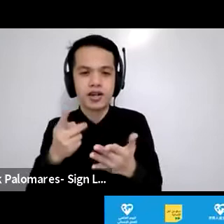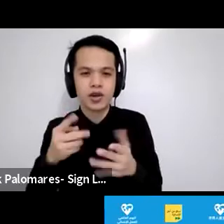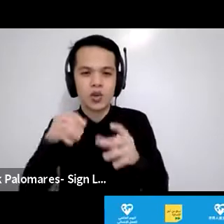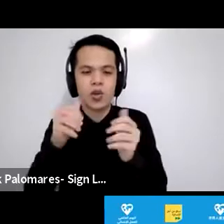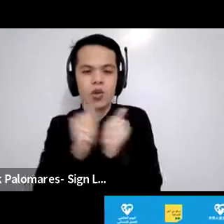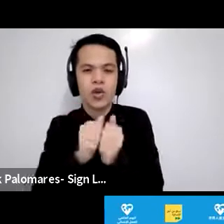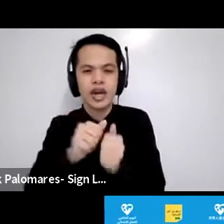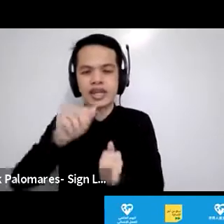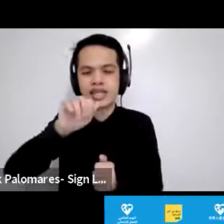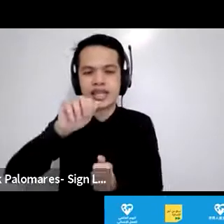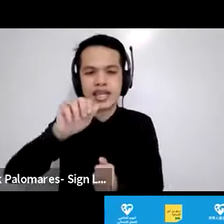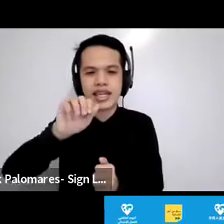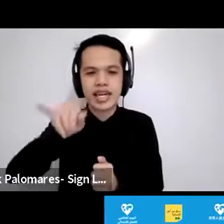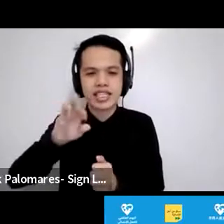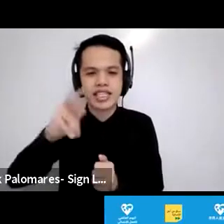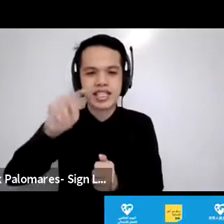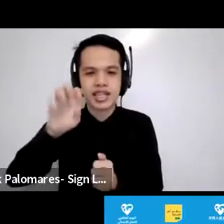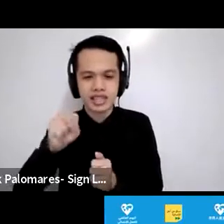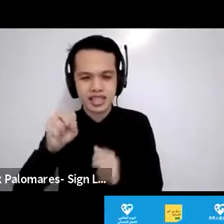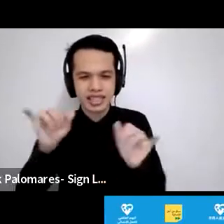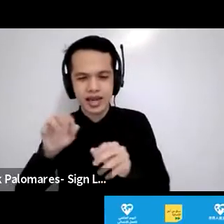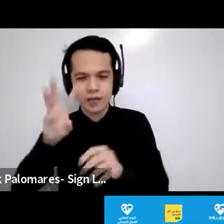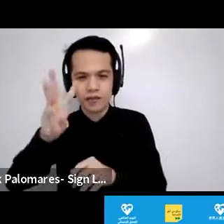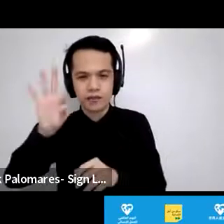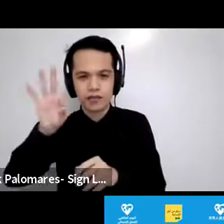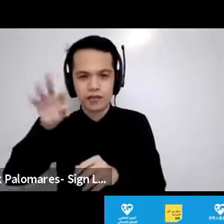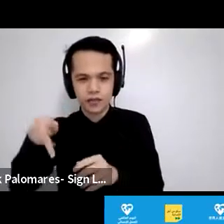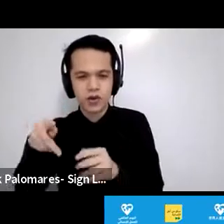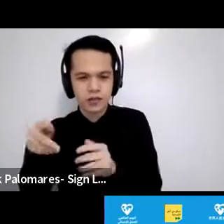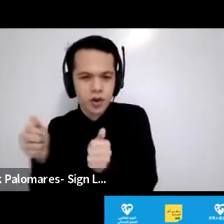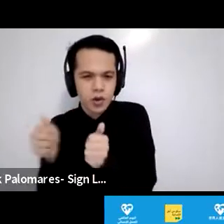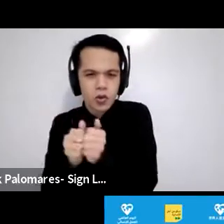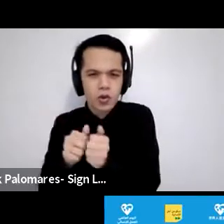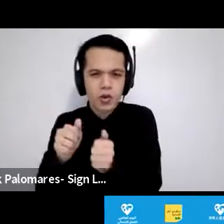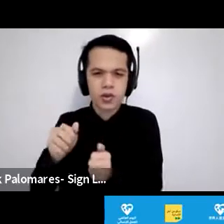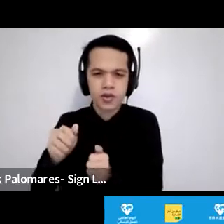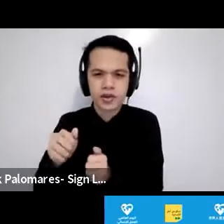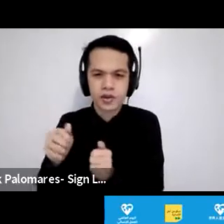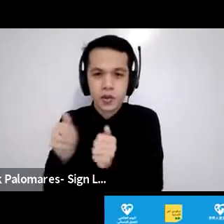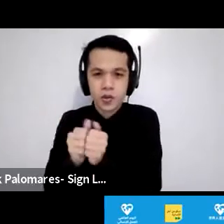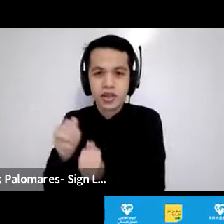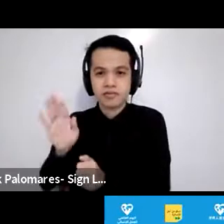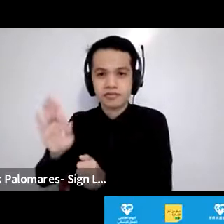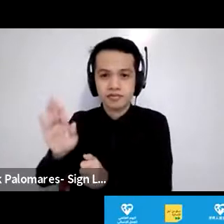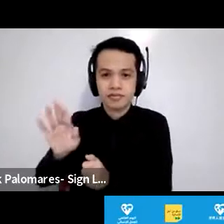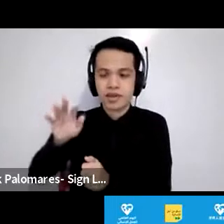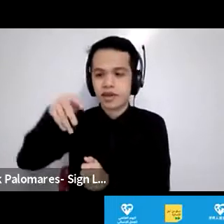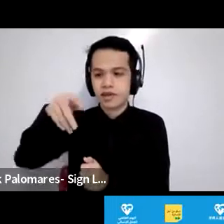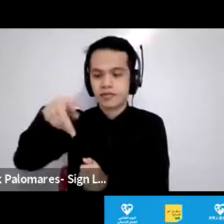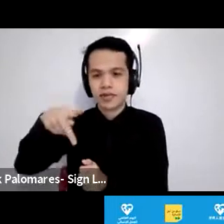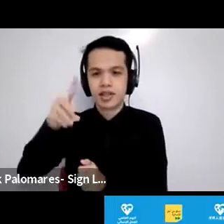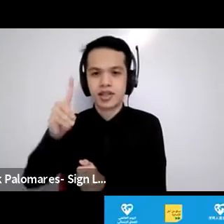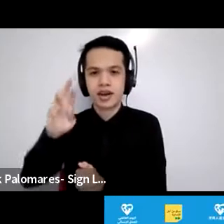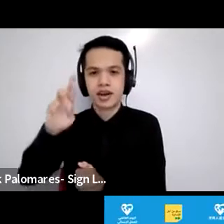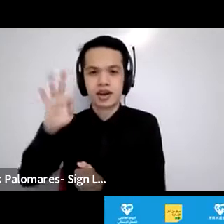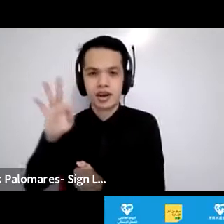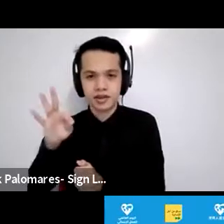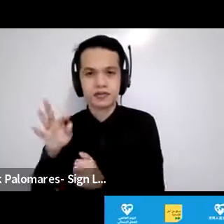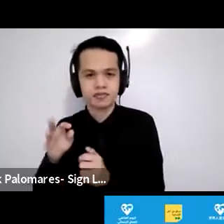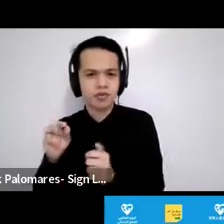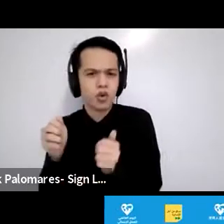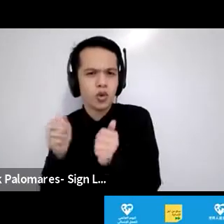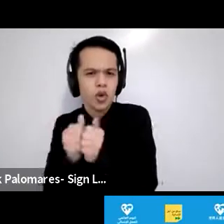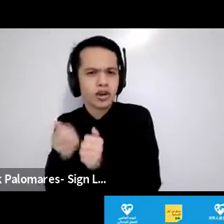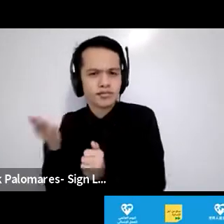In addition, World Food Program also partnered with Sir Butch Melly, no, with PDRF. So we work closely with